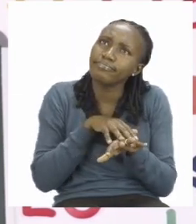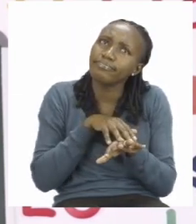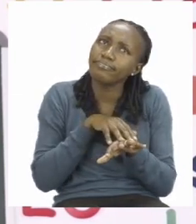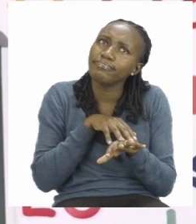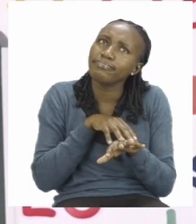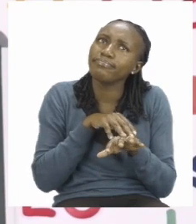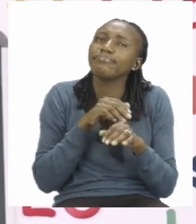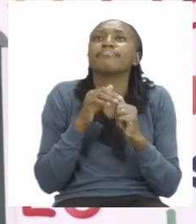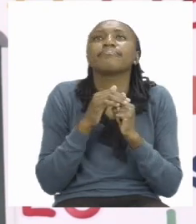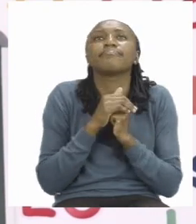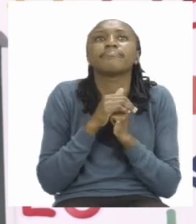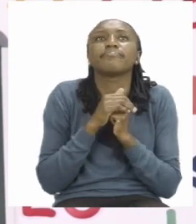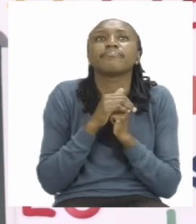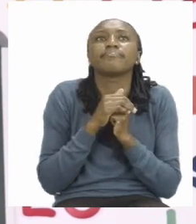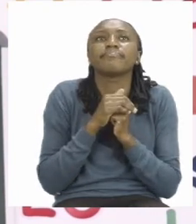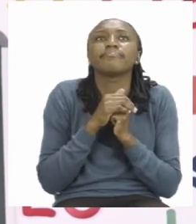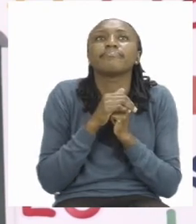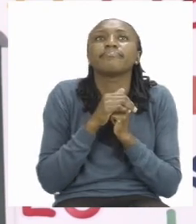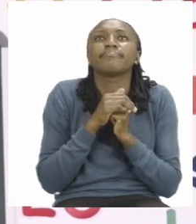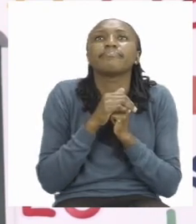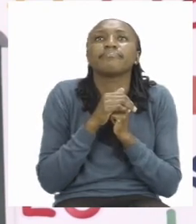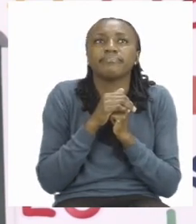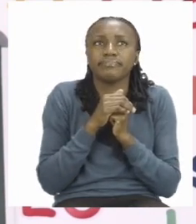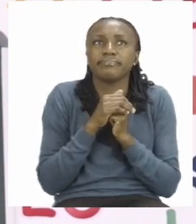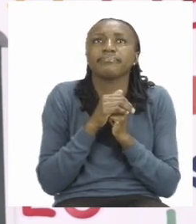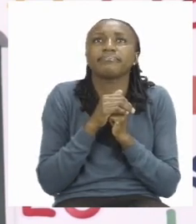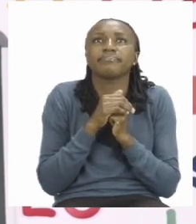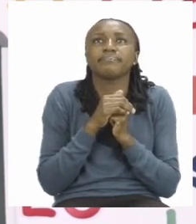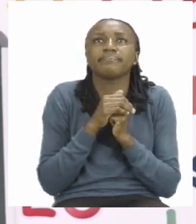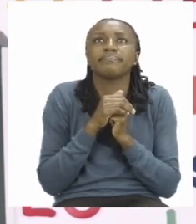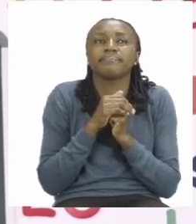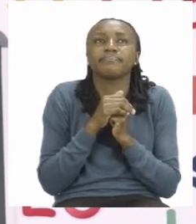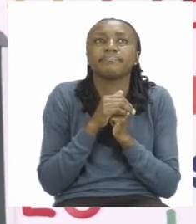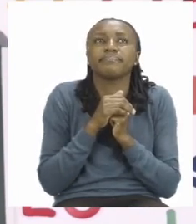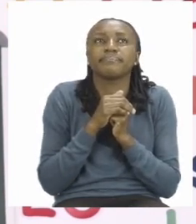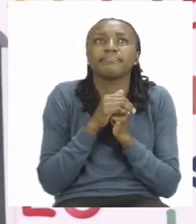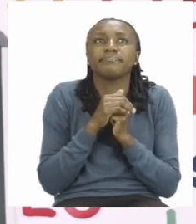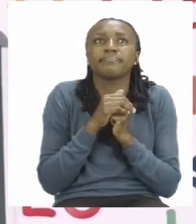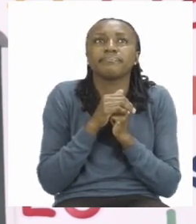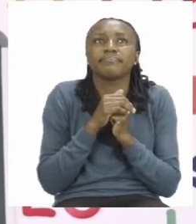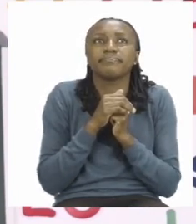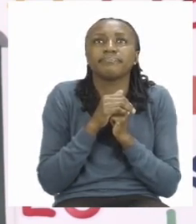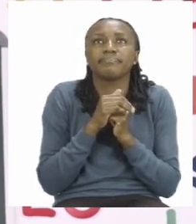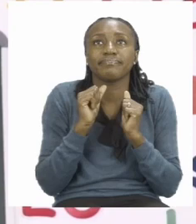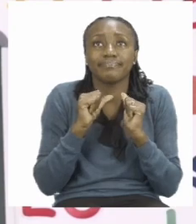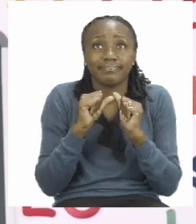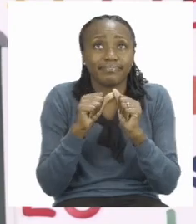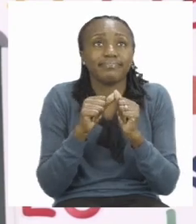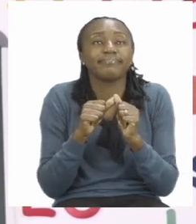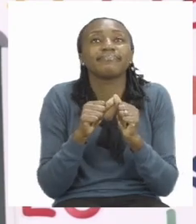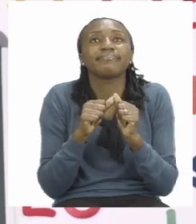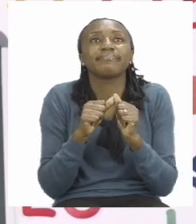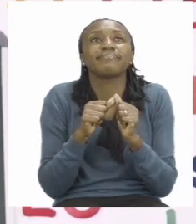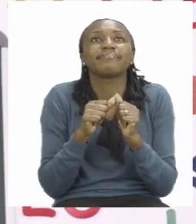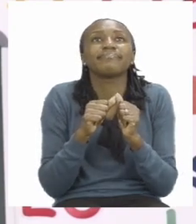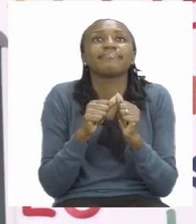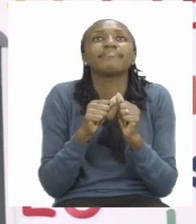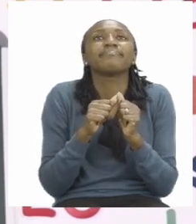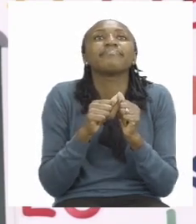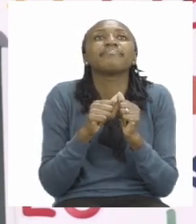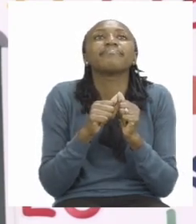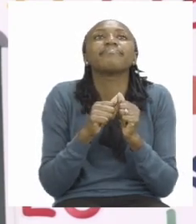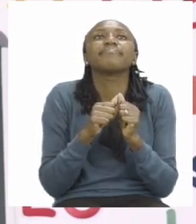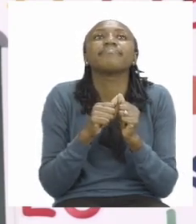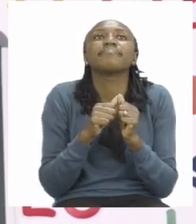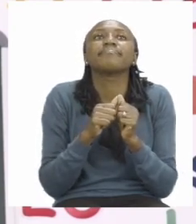it, making sure that you have spelled all your words correctly. Now we can move on to the next page for our exercise,